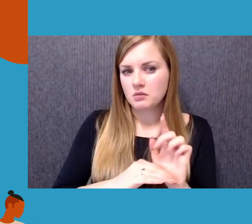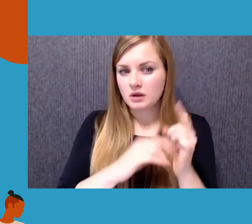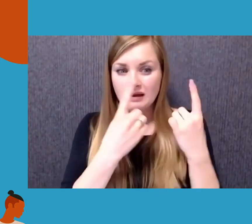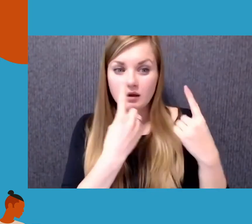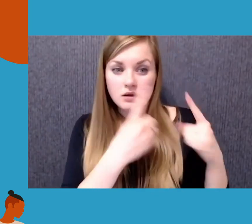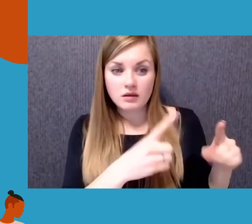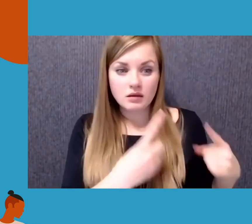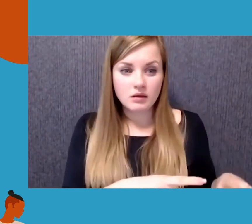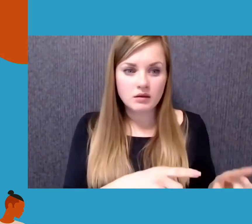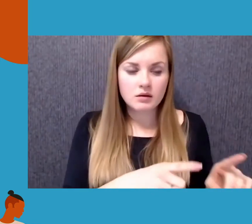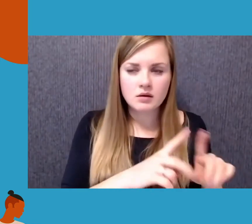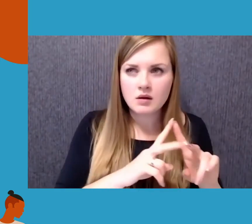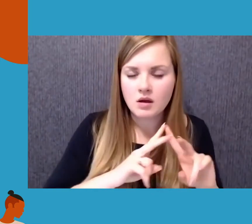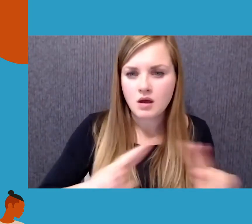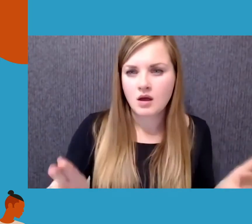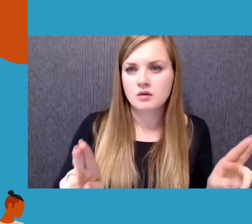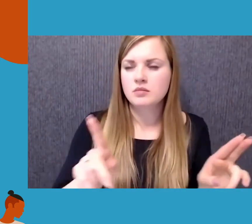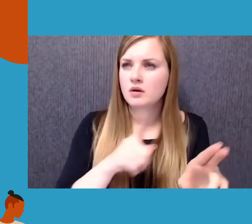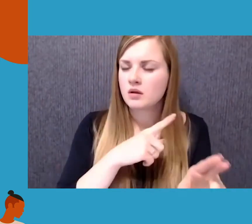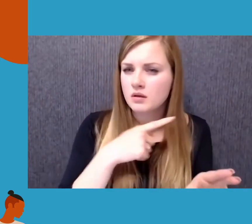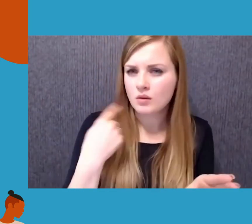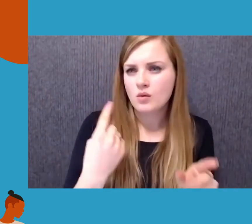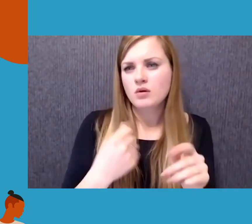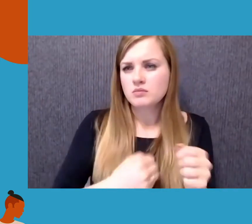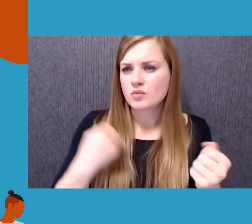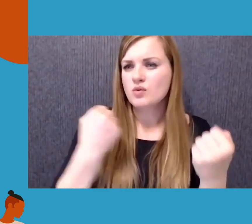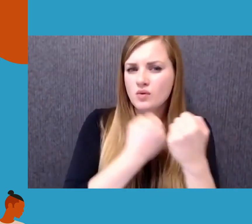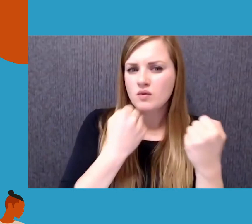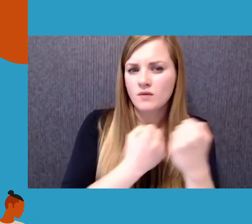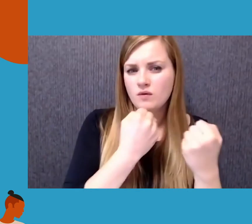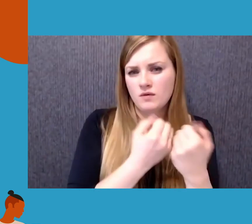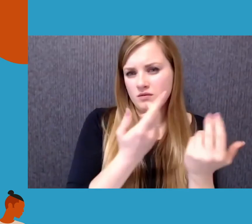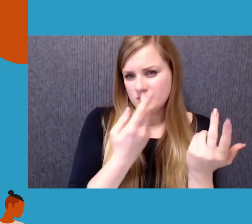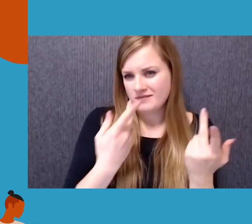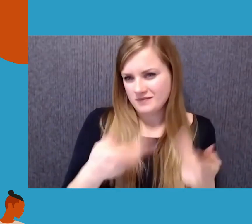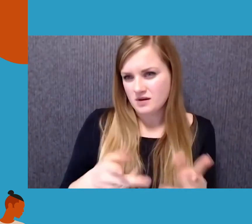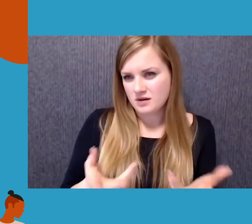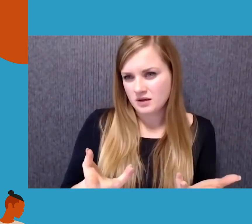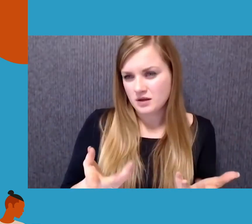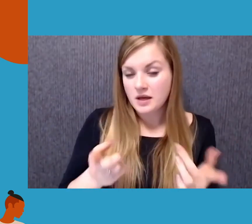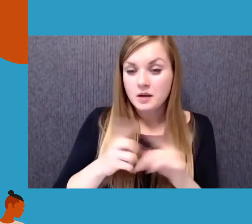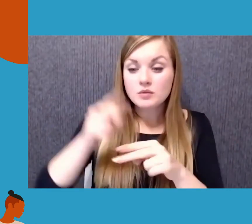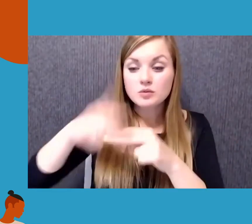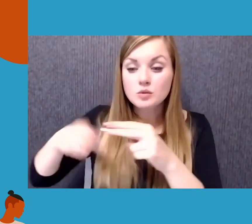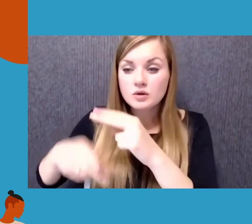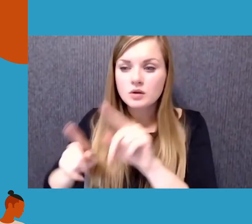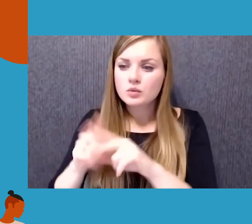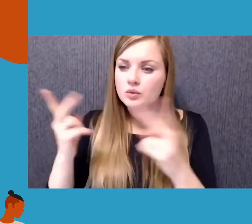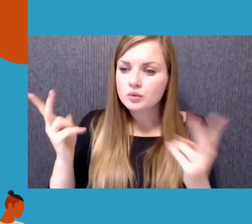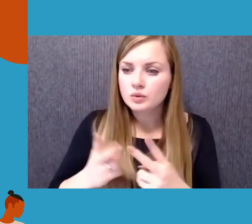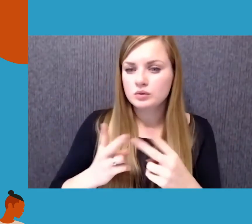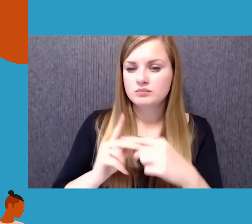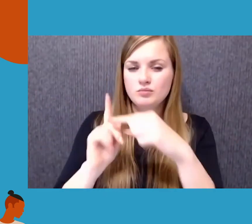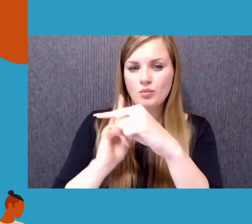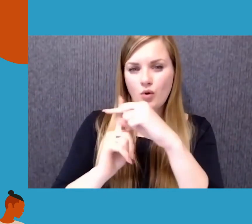that no one else will ever have to take the path we had to,